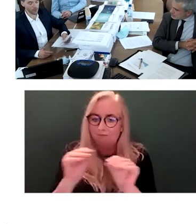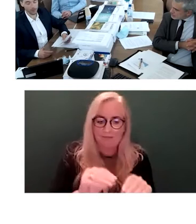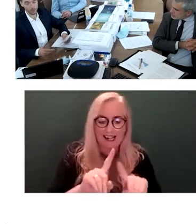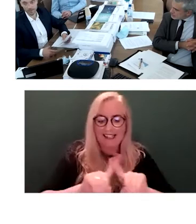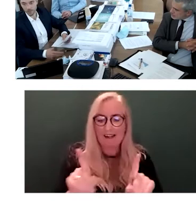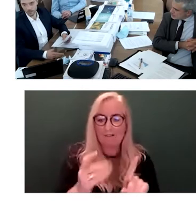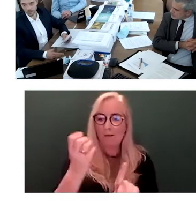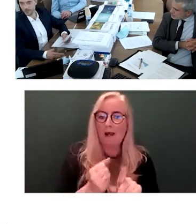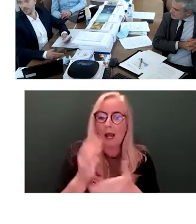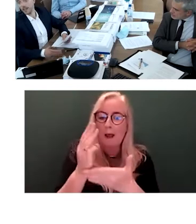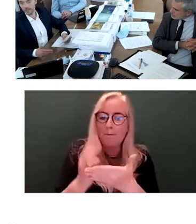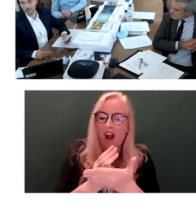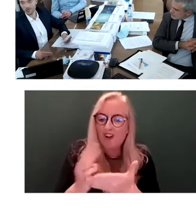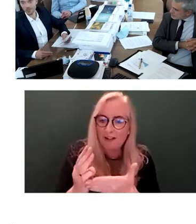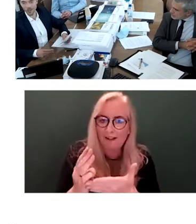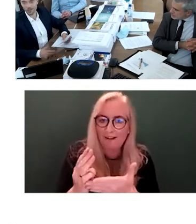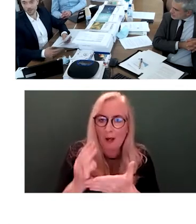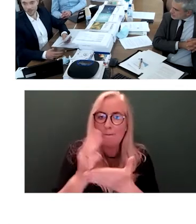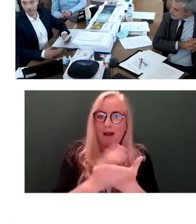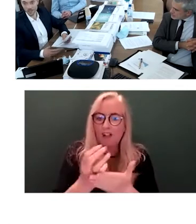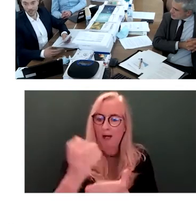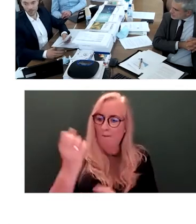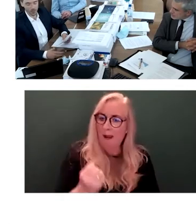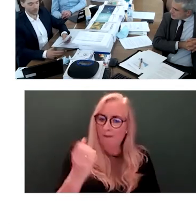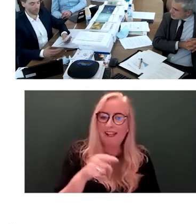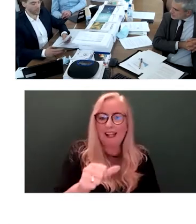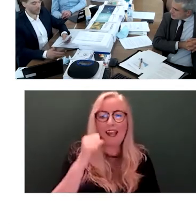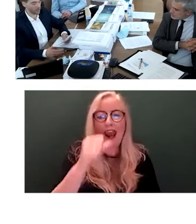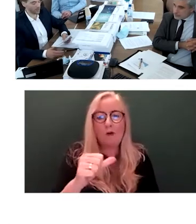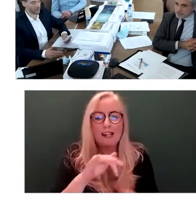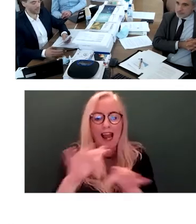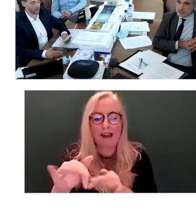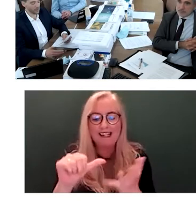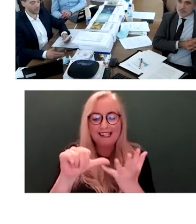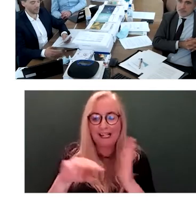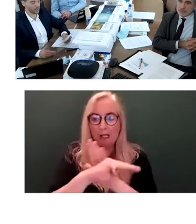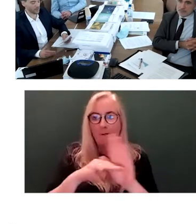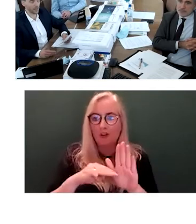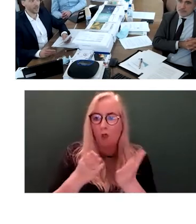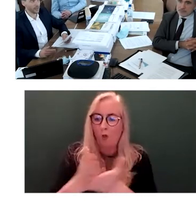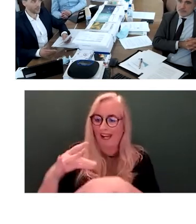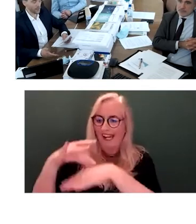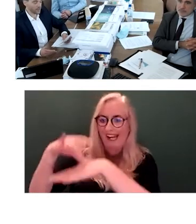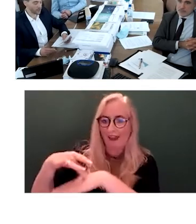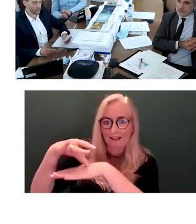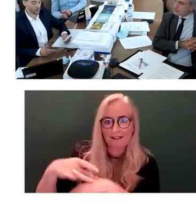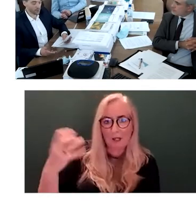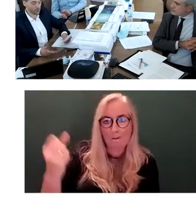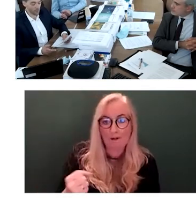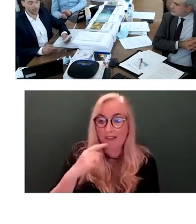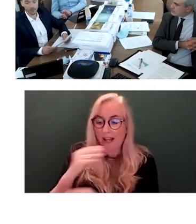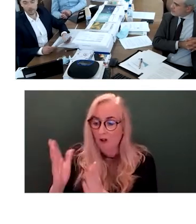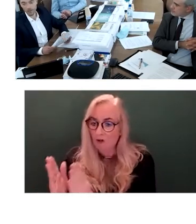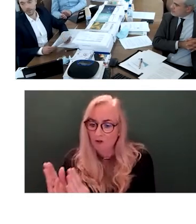called a partial capacity benefit. And this is only allowed after 6 months of being on the illness benefits. This transition is